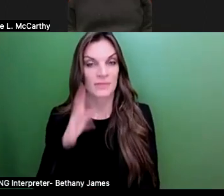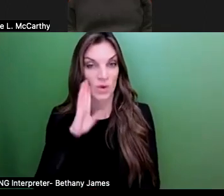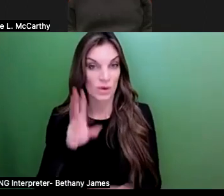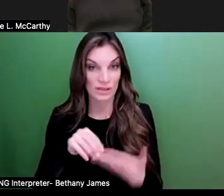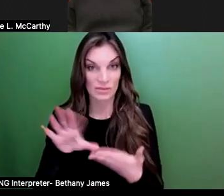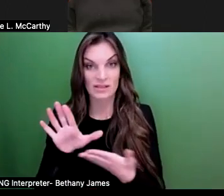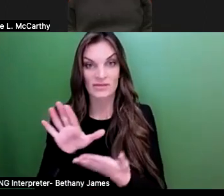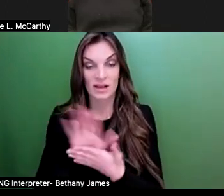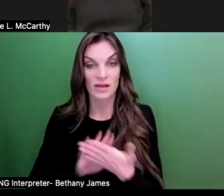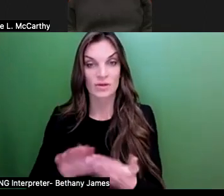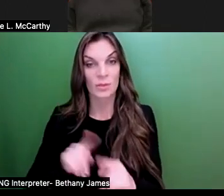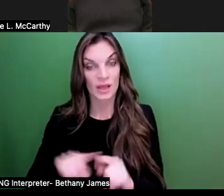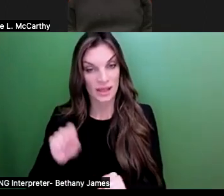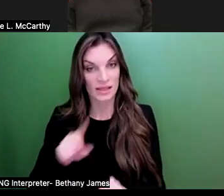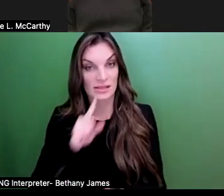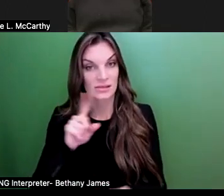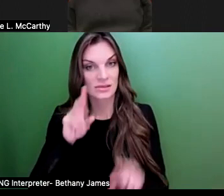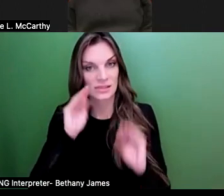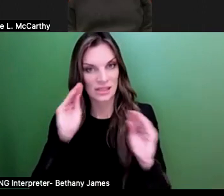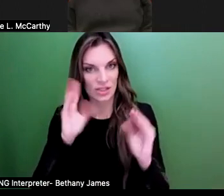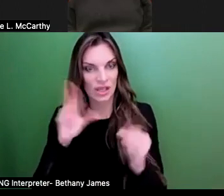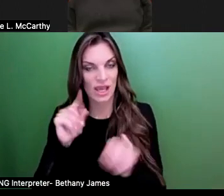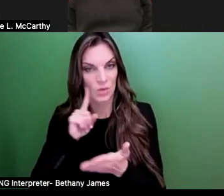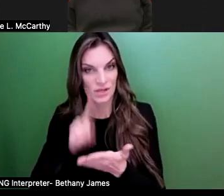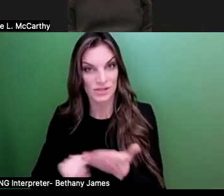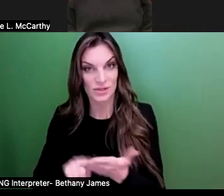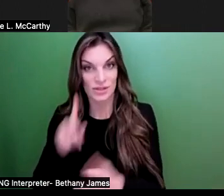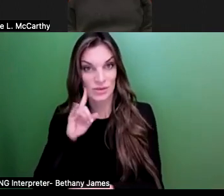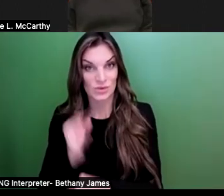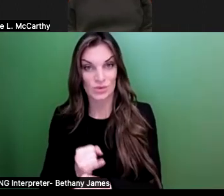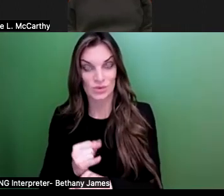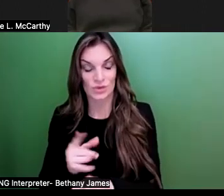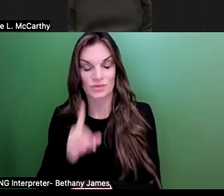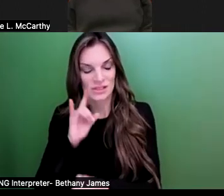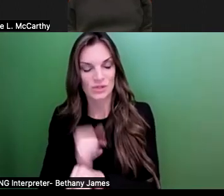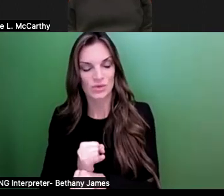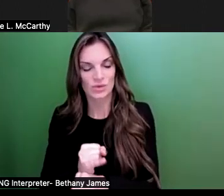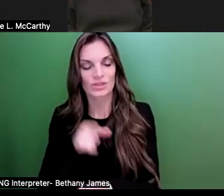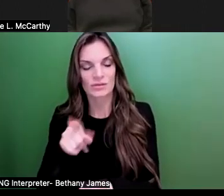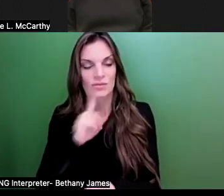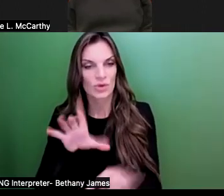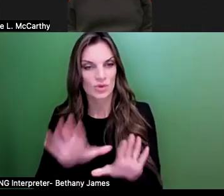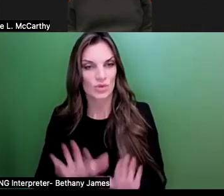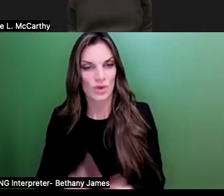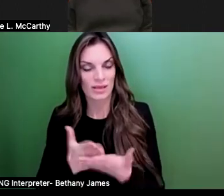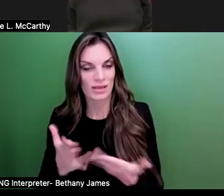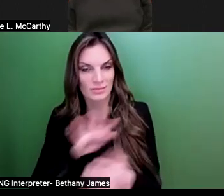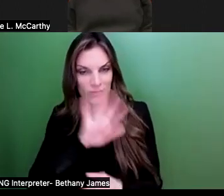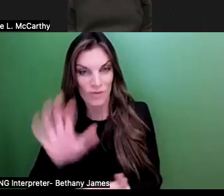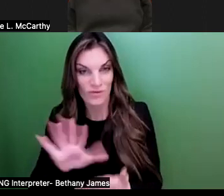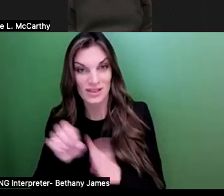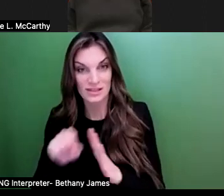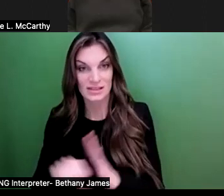a research institution and it's a teaching institution, and they're doing a lot of good around the state, especially with all of their